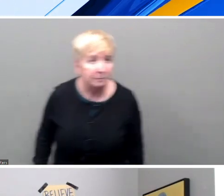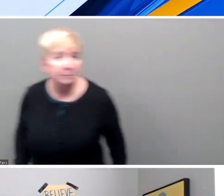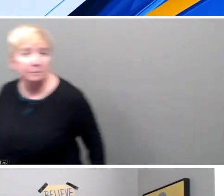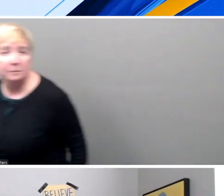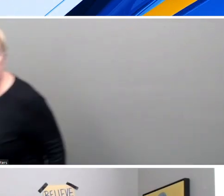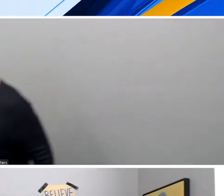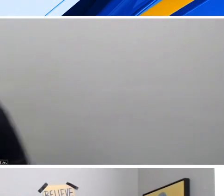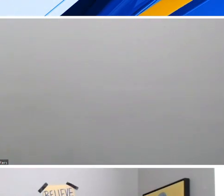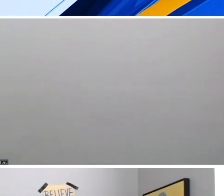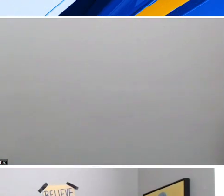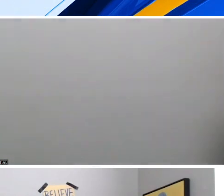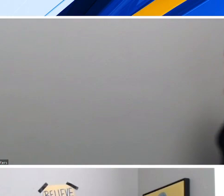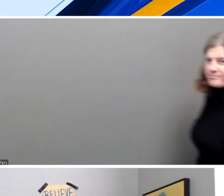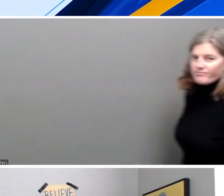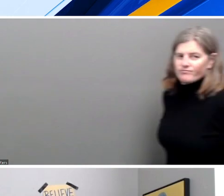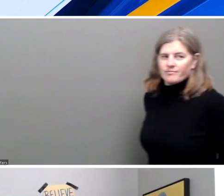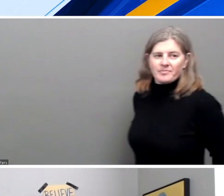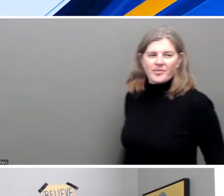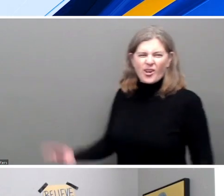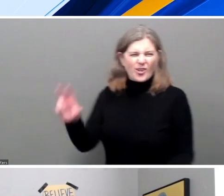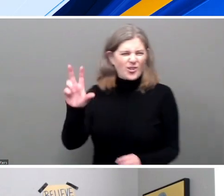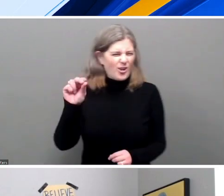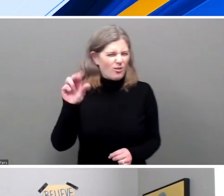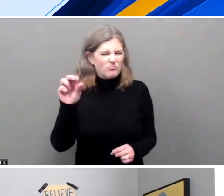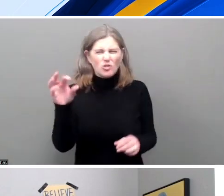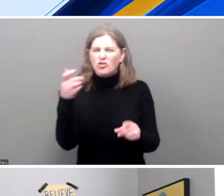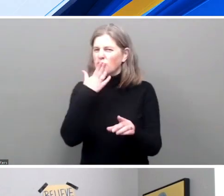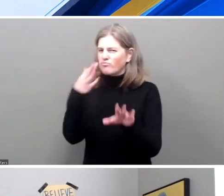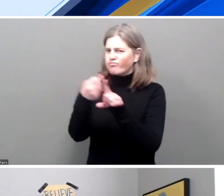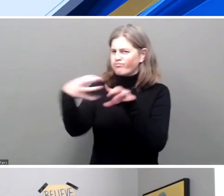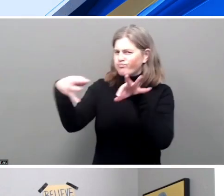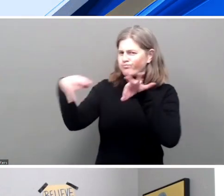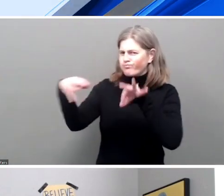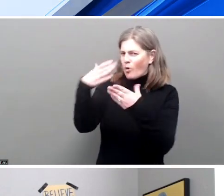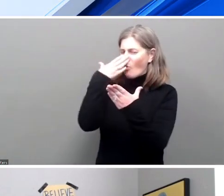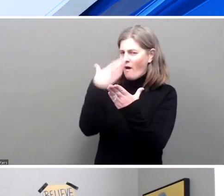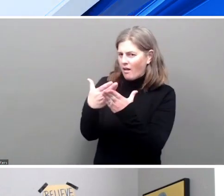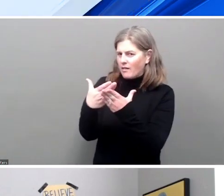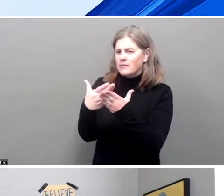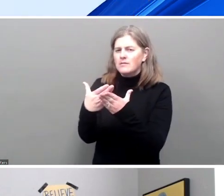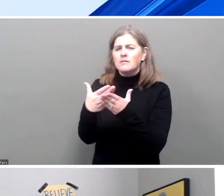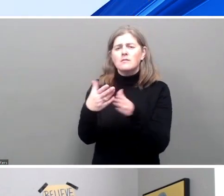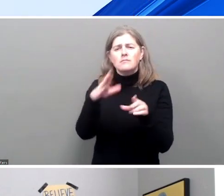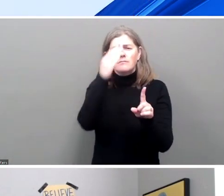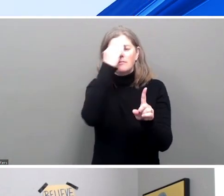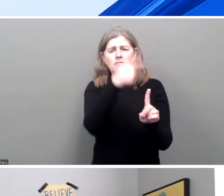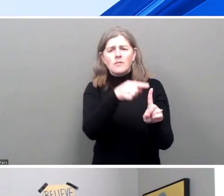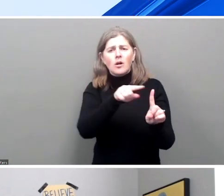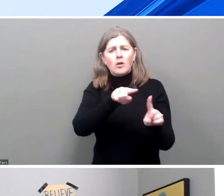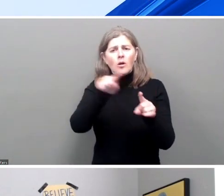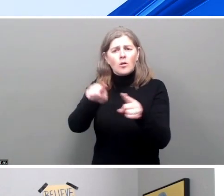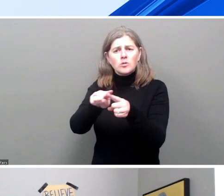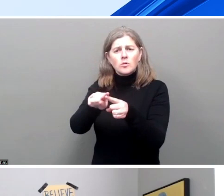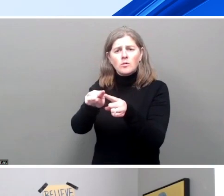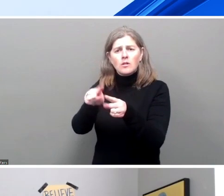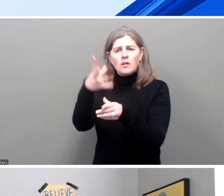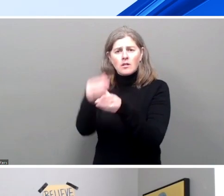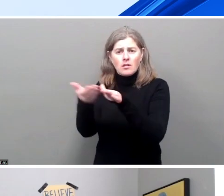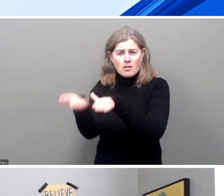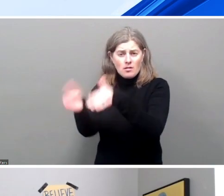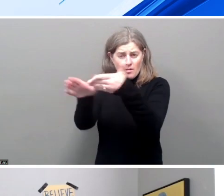No, you just did a really good job. So I just want to refer you though to the mortality report